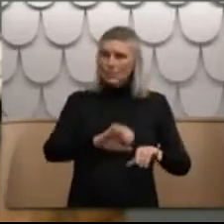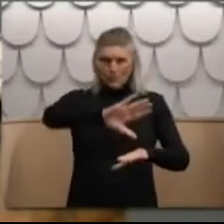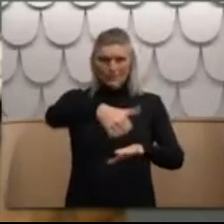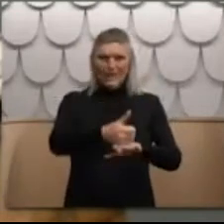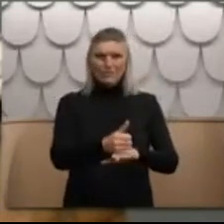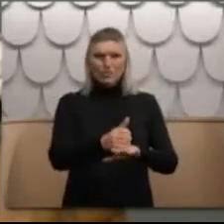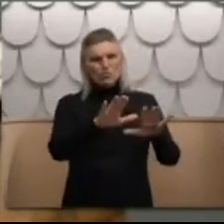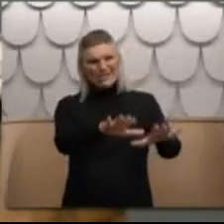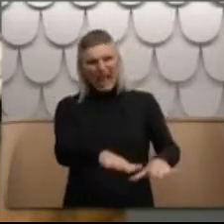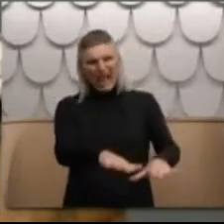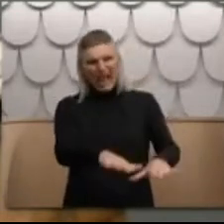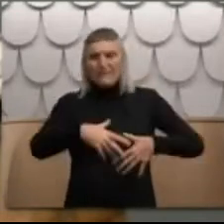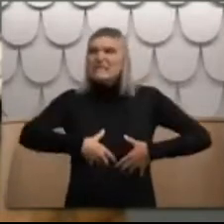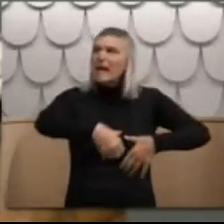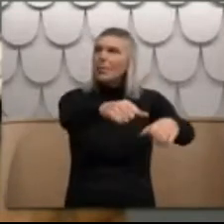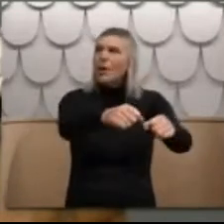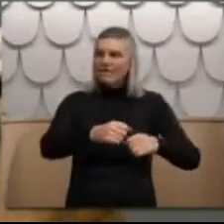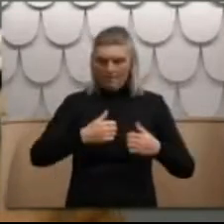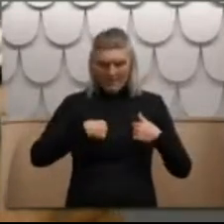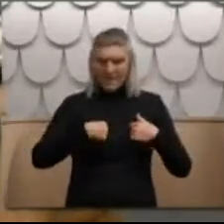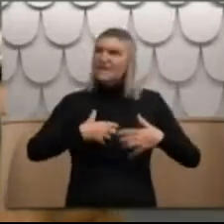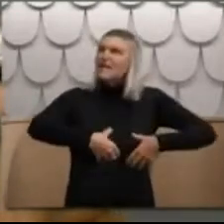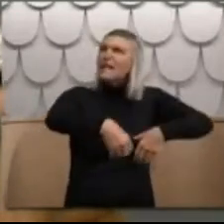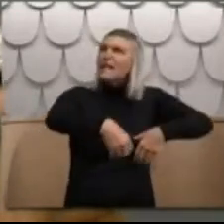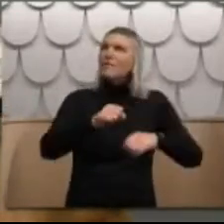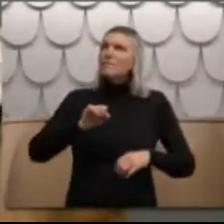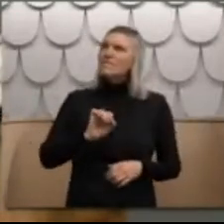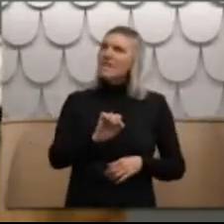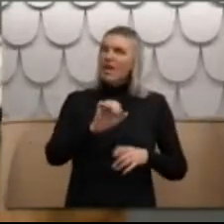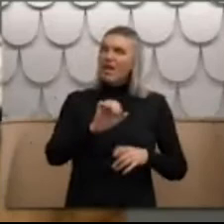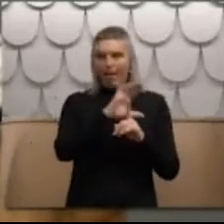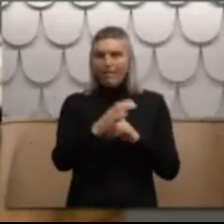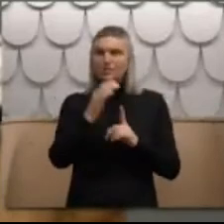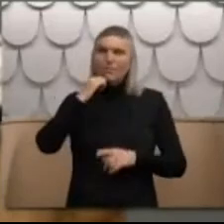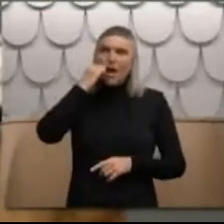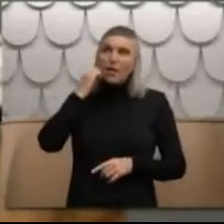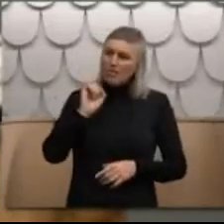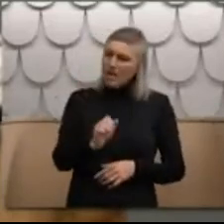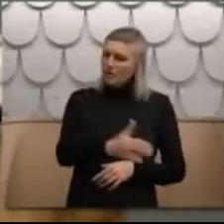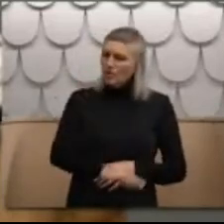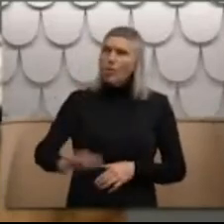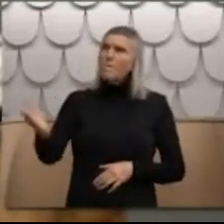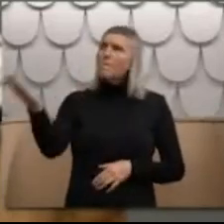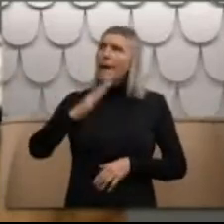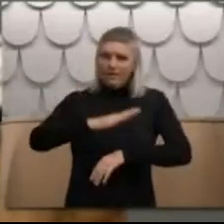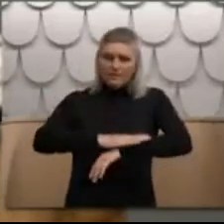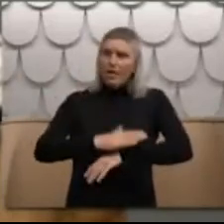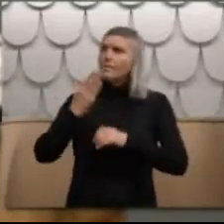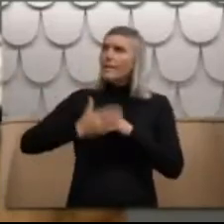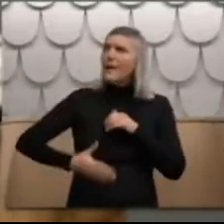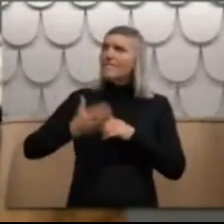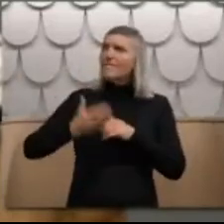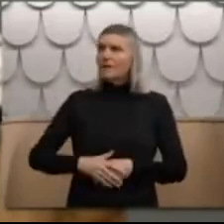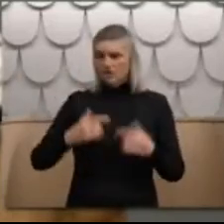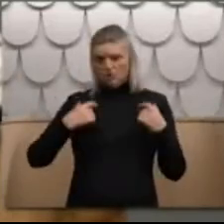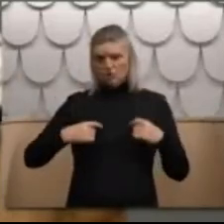take them away from me and from their Māori culture. Their childhood is something we will never be able to get back, and the social